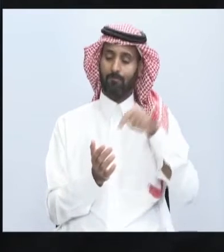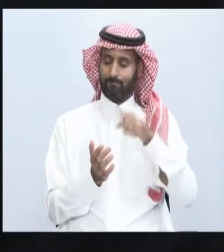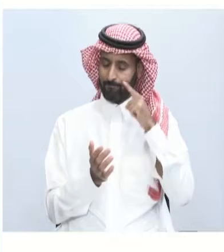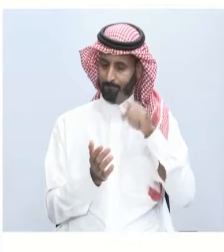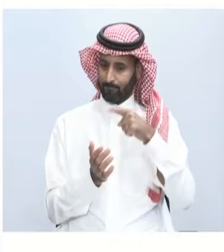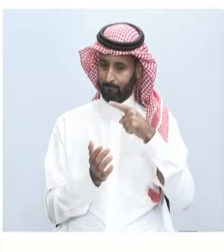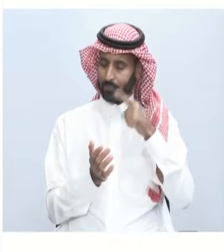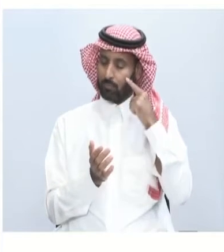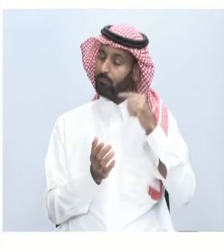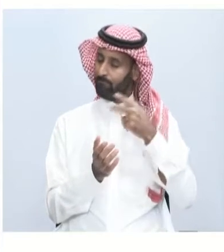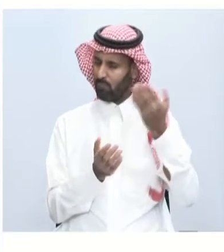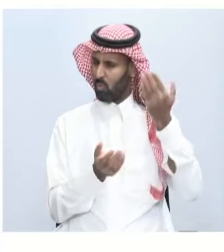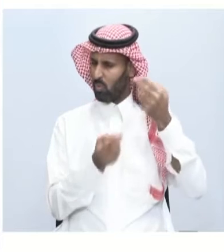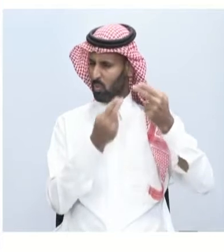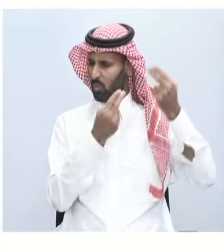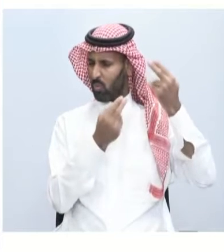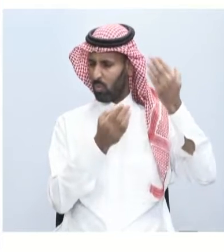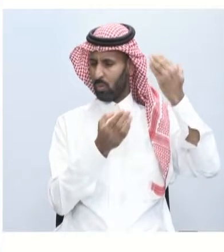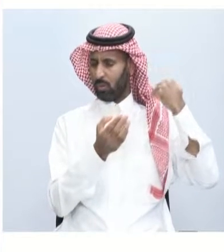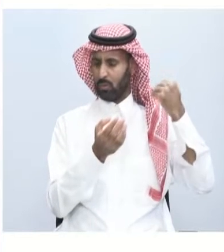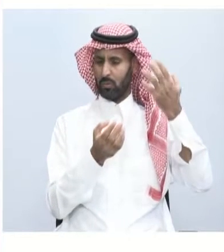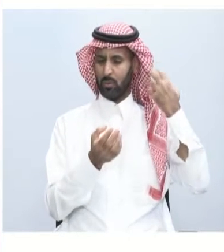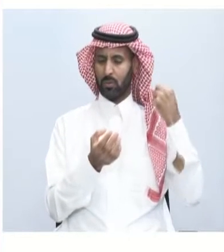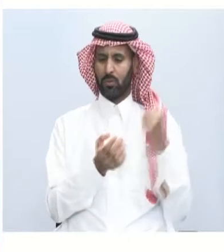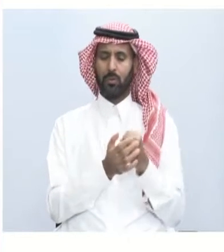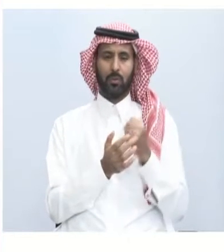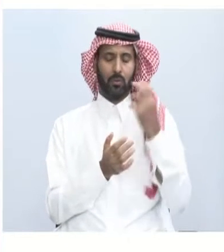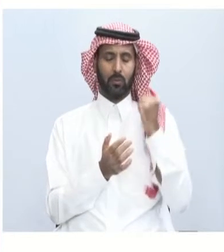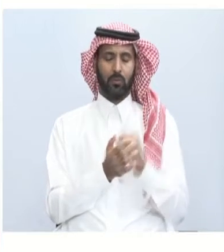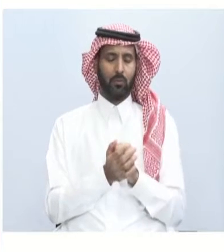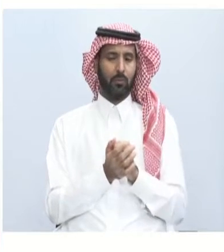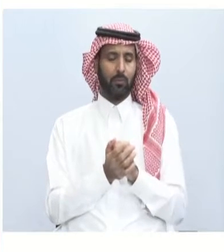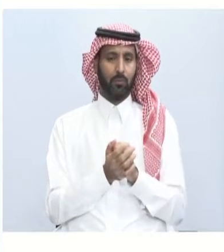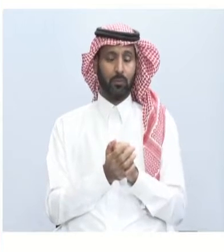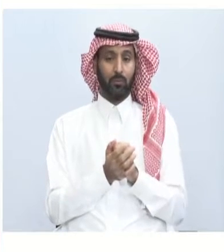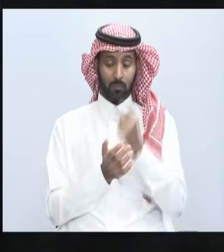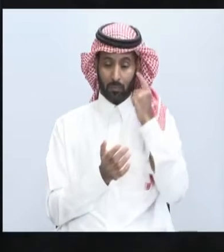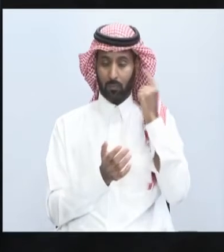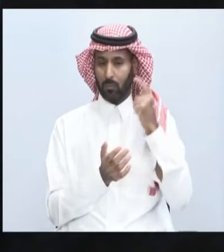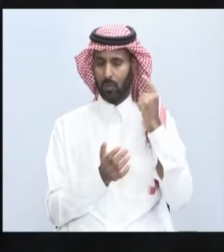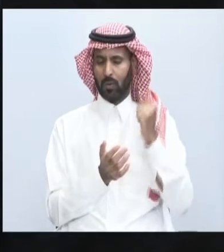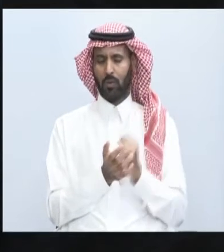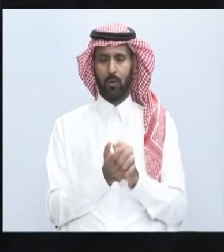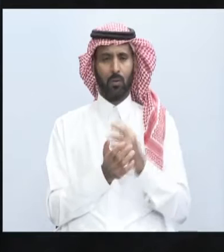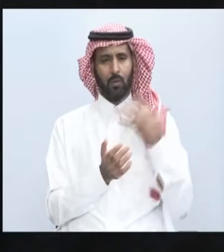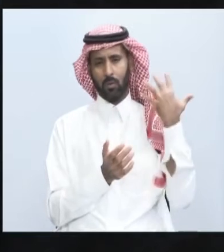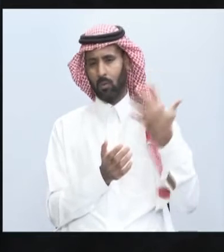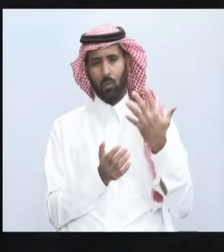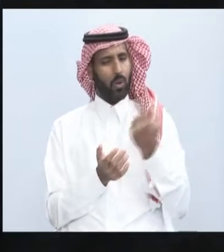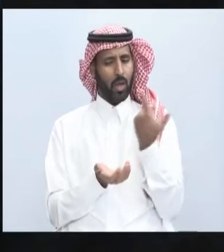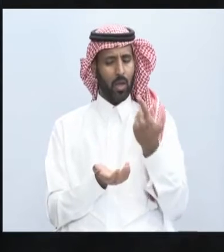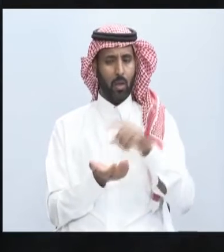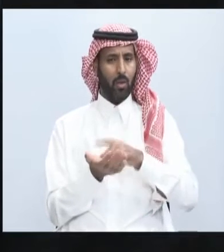objects are very old. Very old objects. And can you think or imagine where are